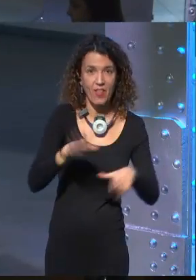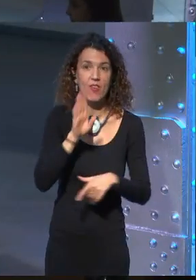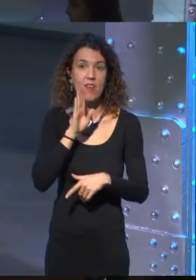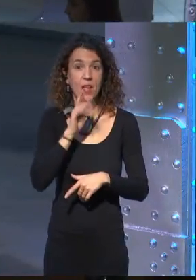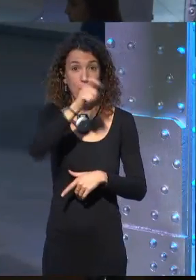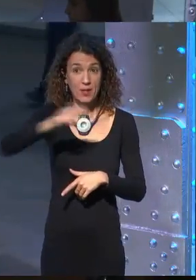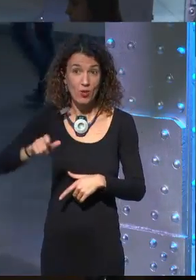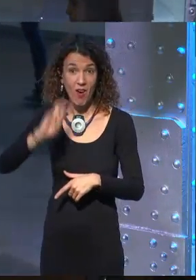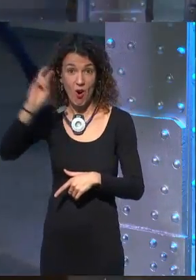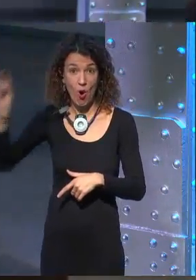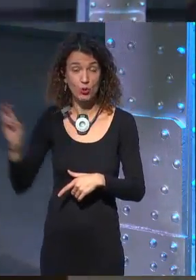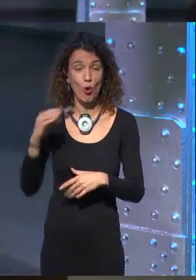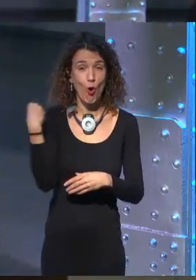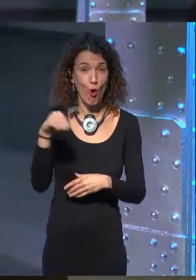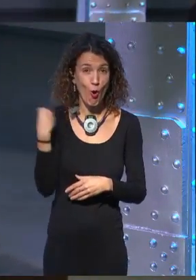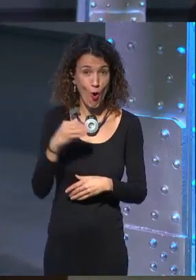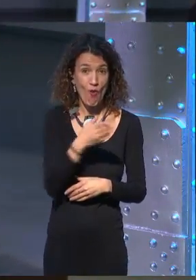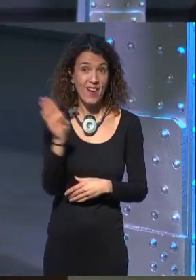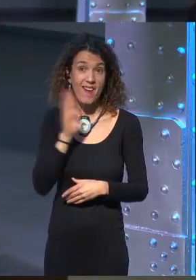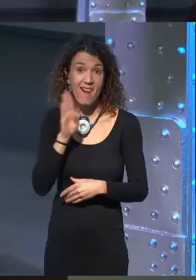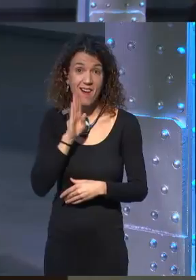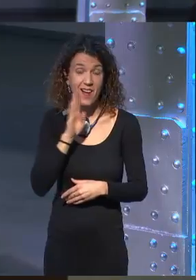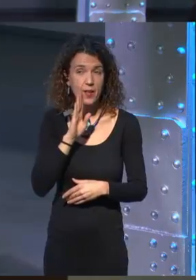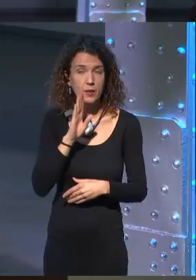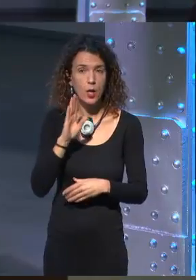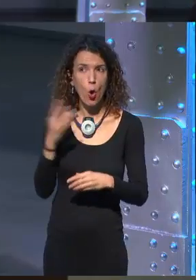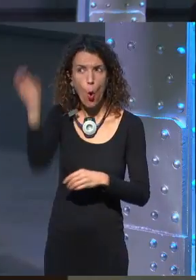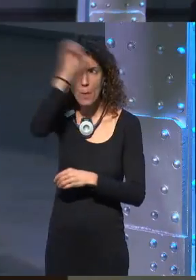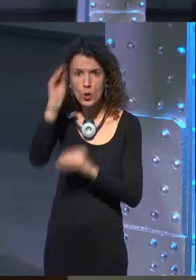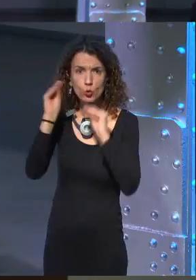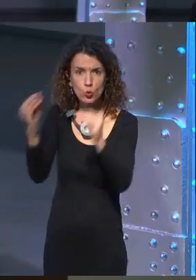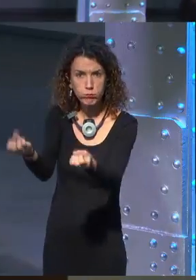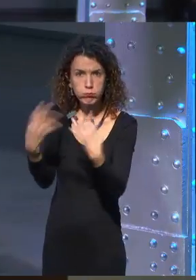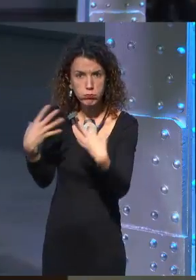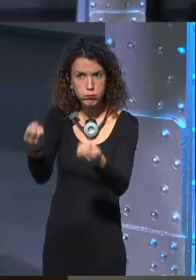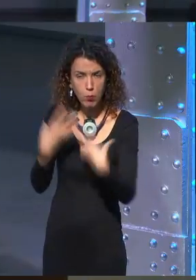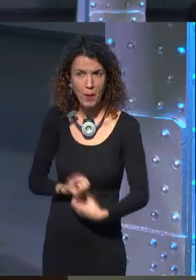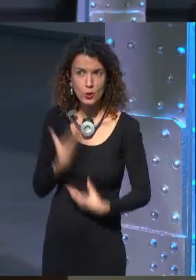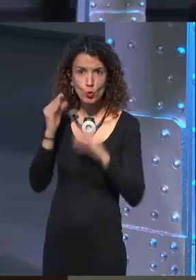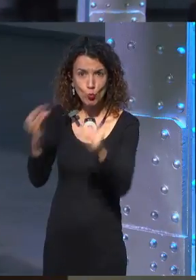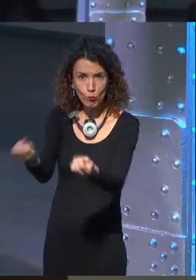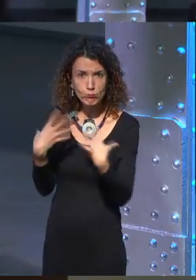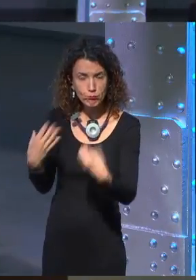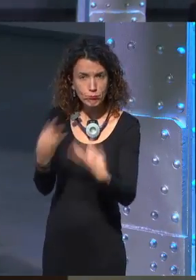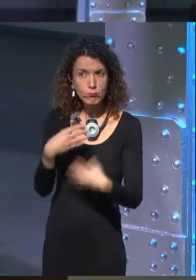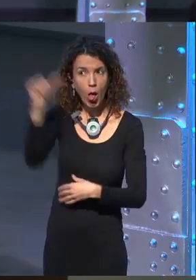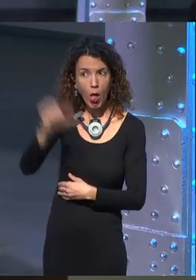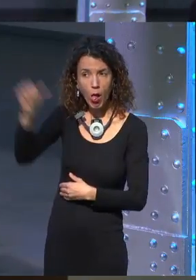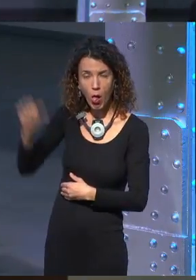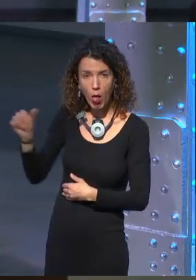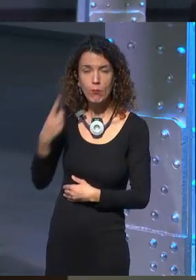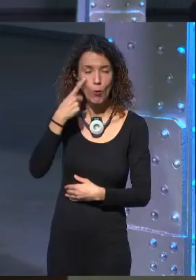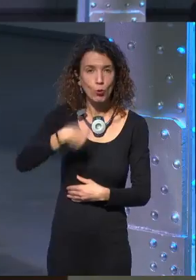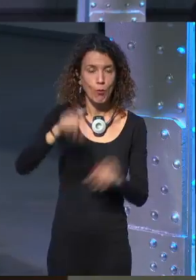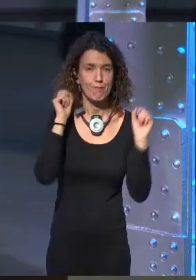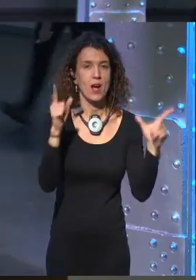last night, after you see their voices and you hear their passion for the subject, you know how important it is to work with them and to